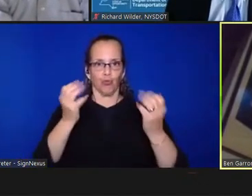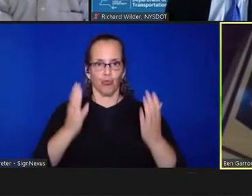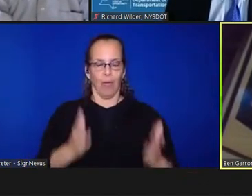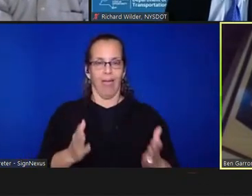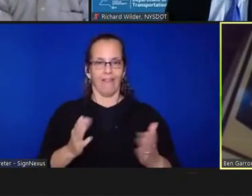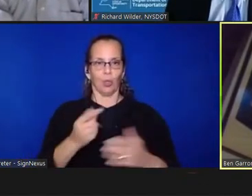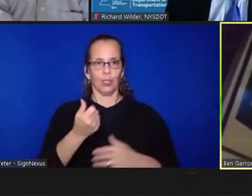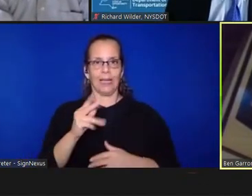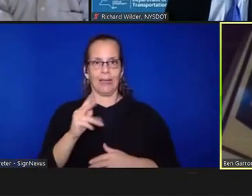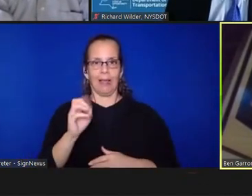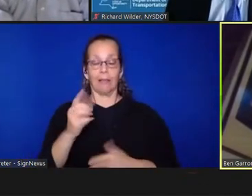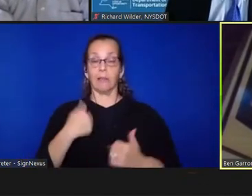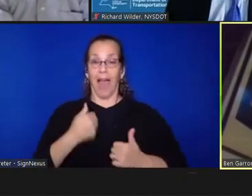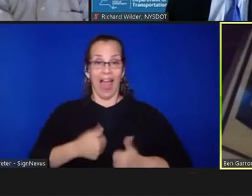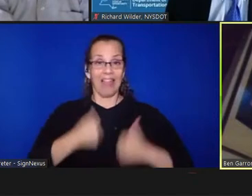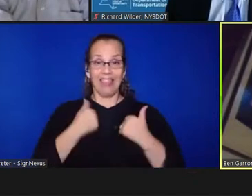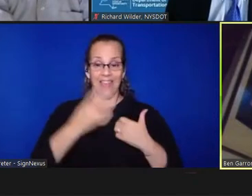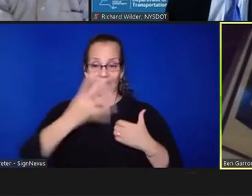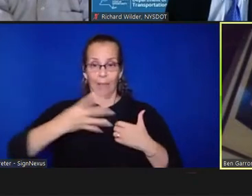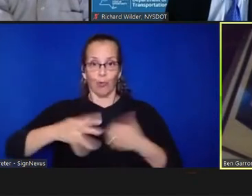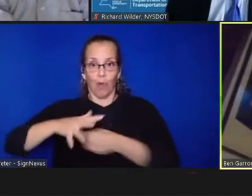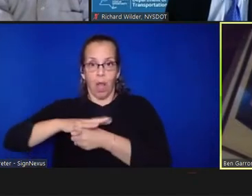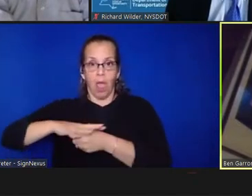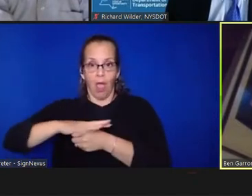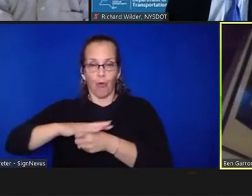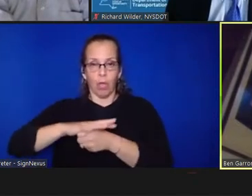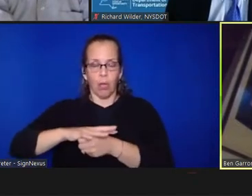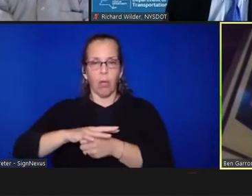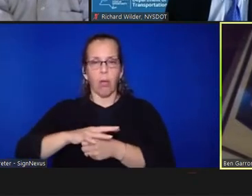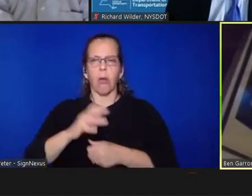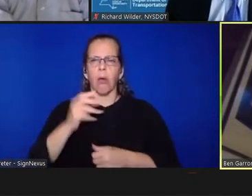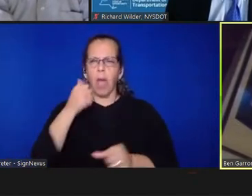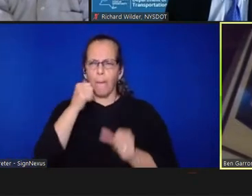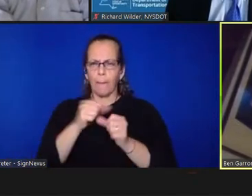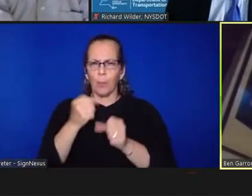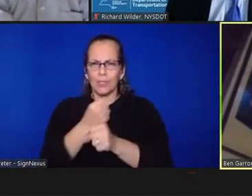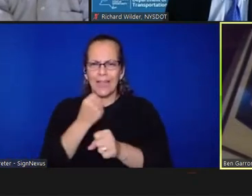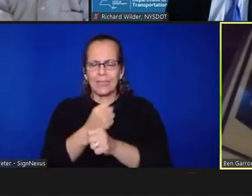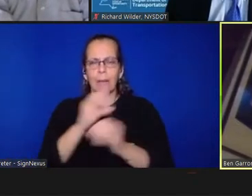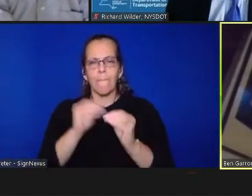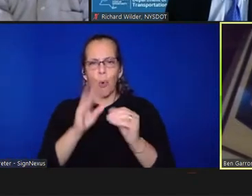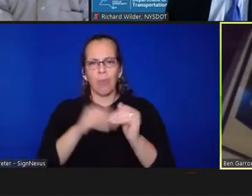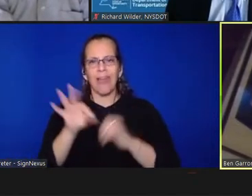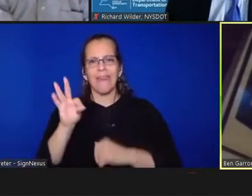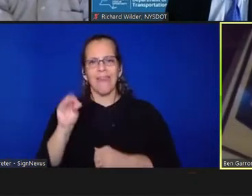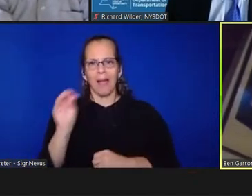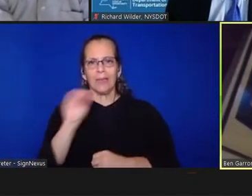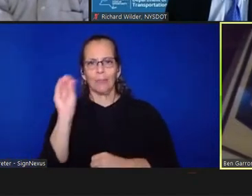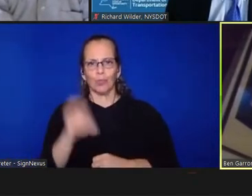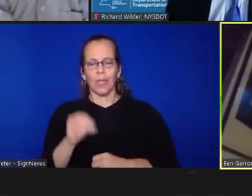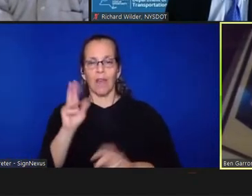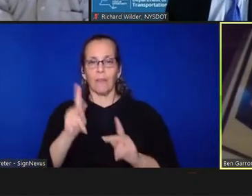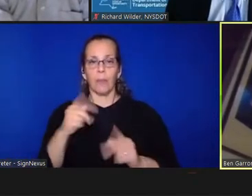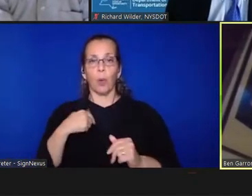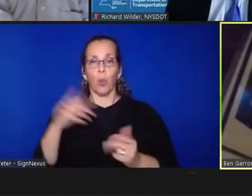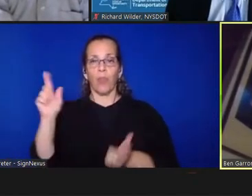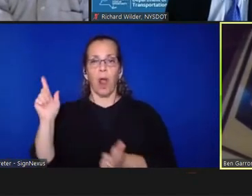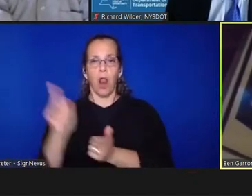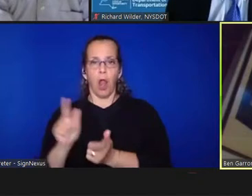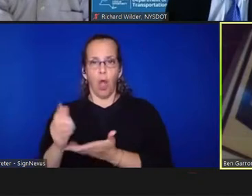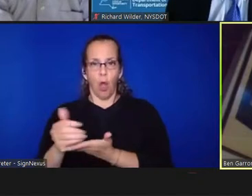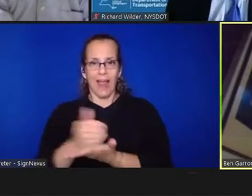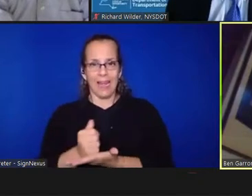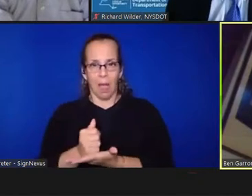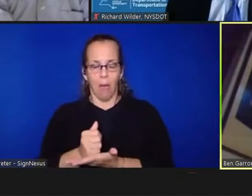and the stat has been stated previously that that more than 90 percent of of low-income people by the these studies measures